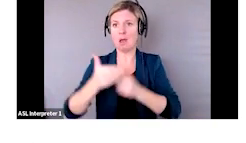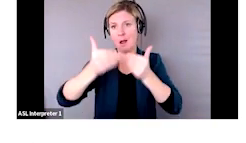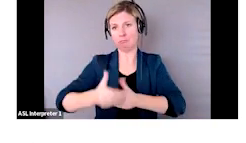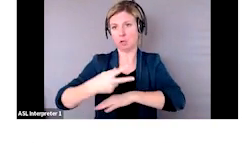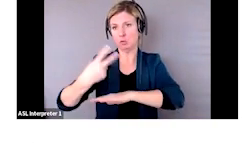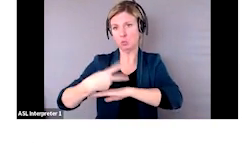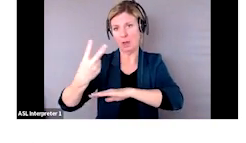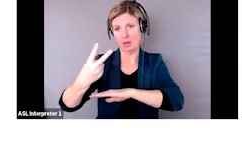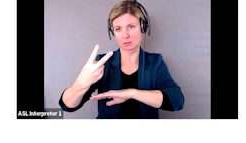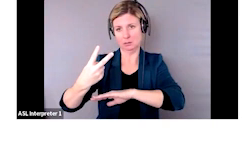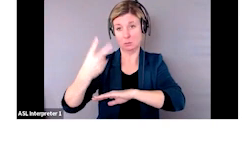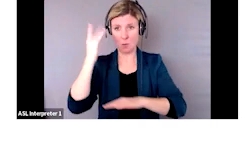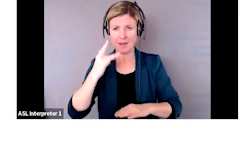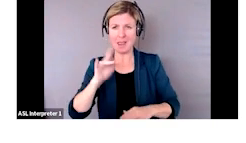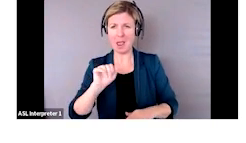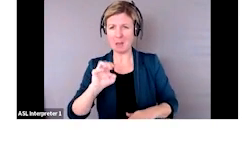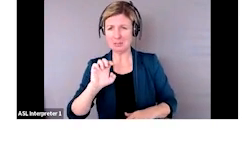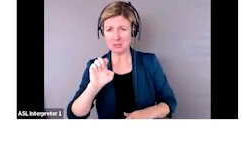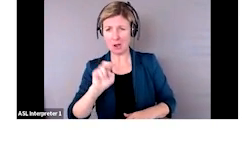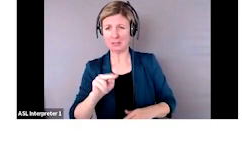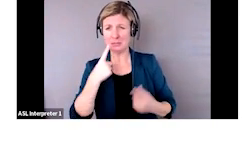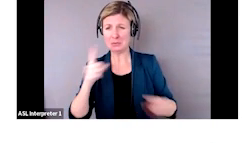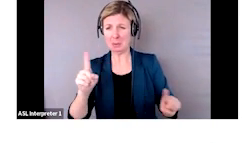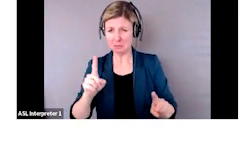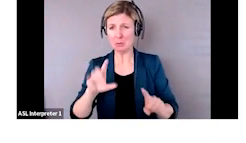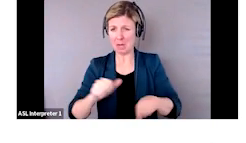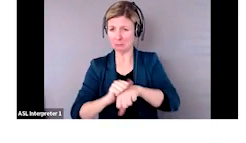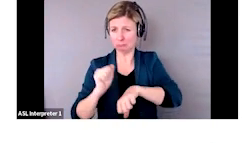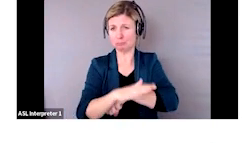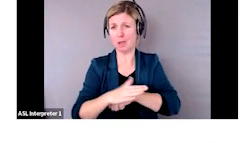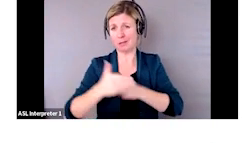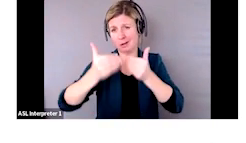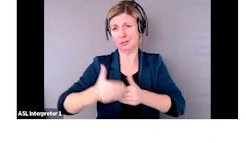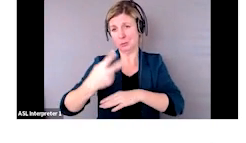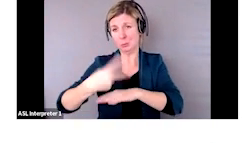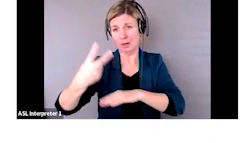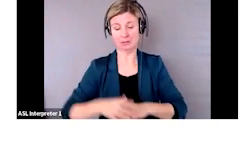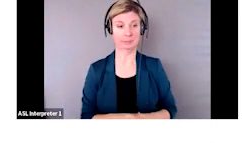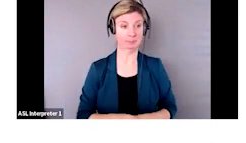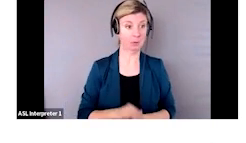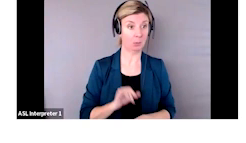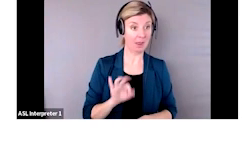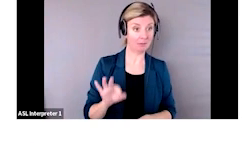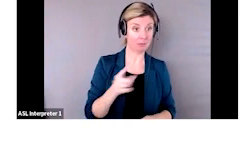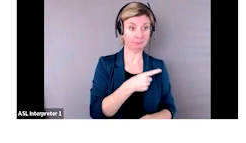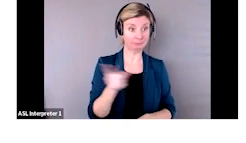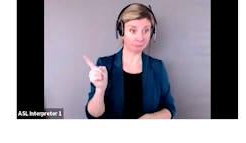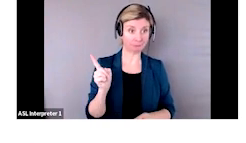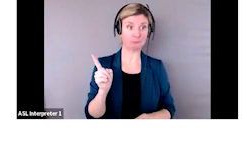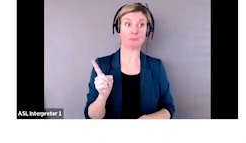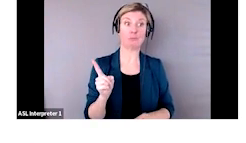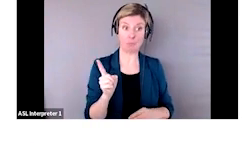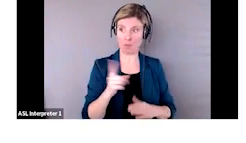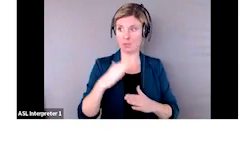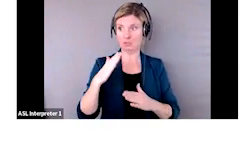if you are a new seller in the first 365 days, they give you a grace period, okay? And